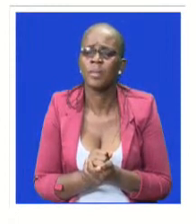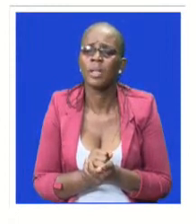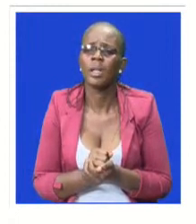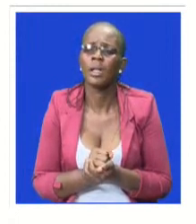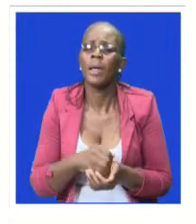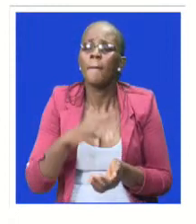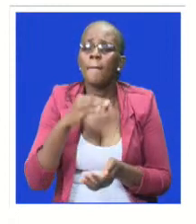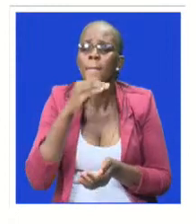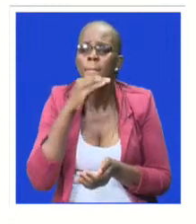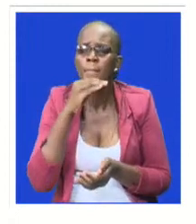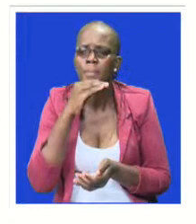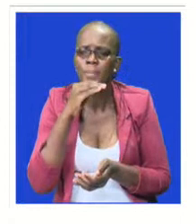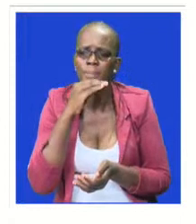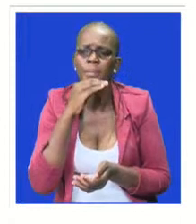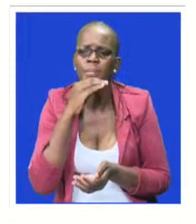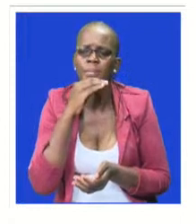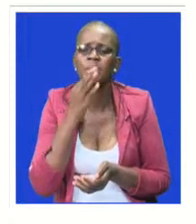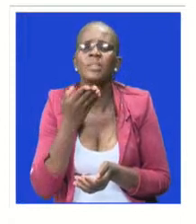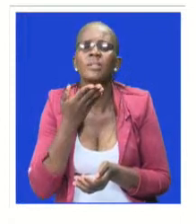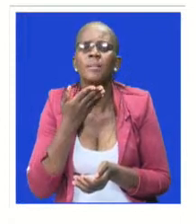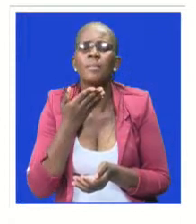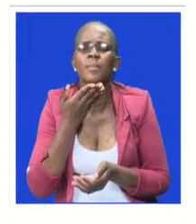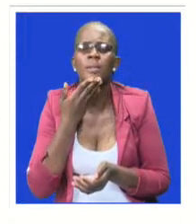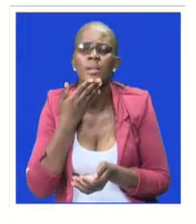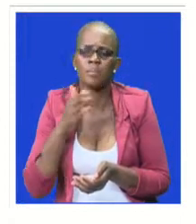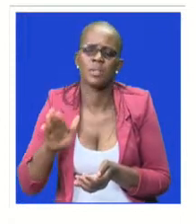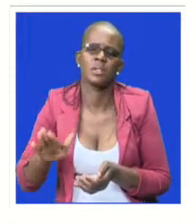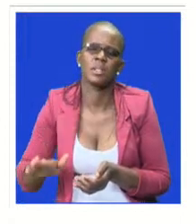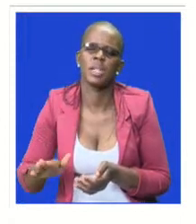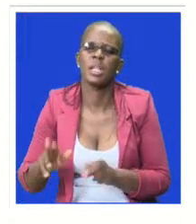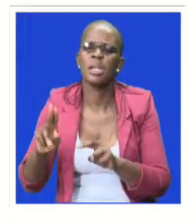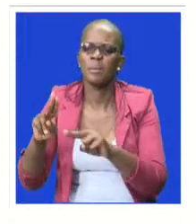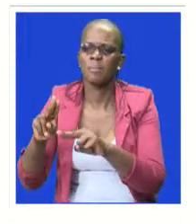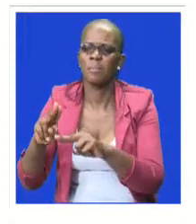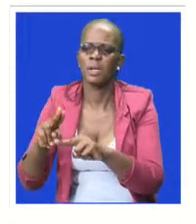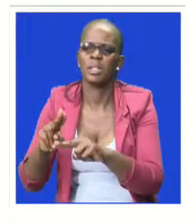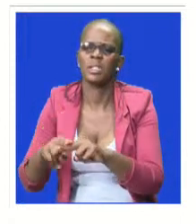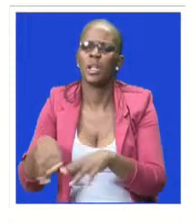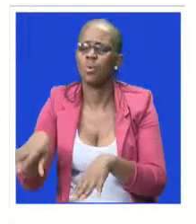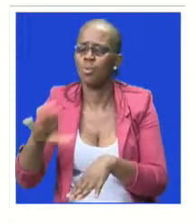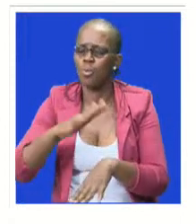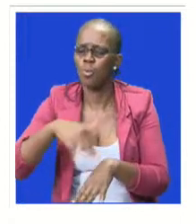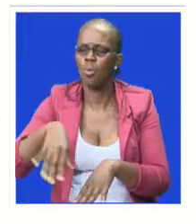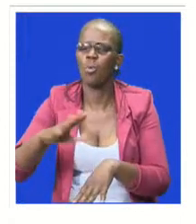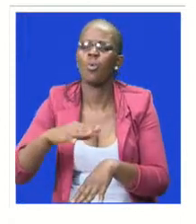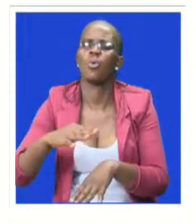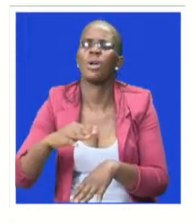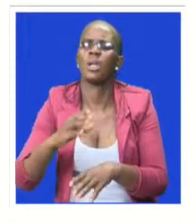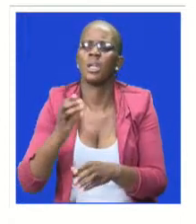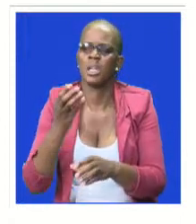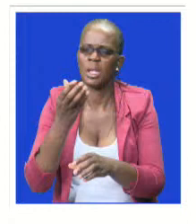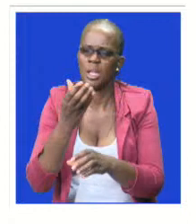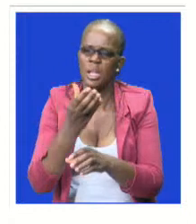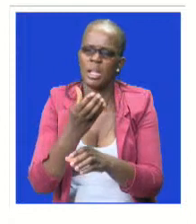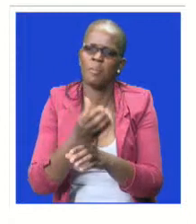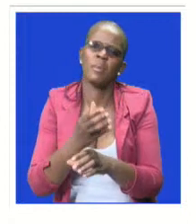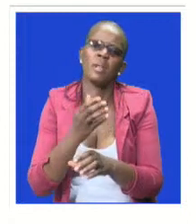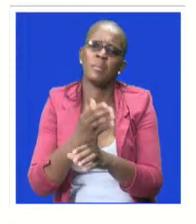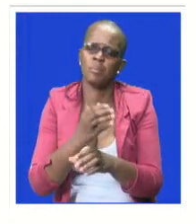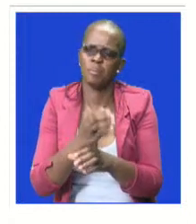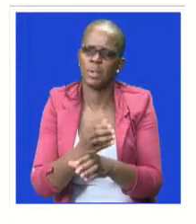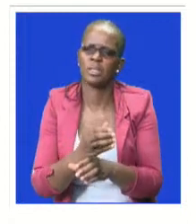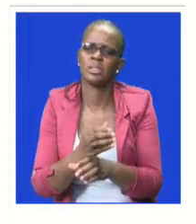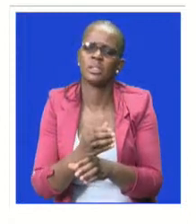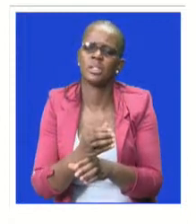San lived in the Southern African region from about